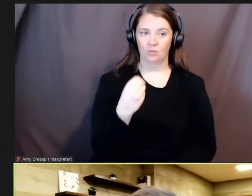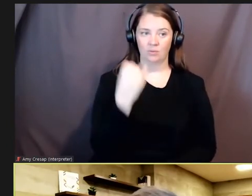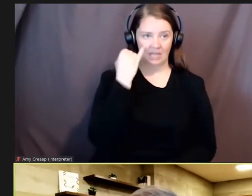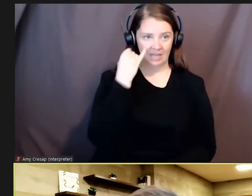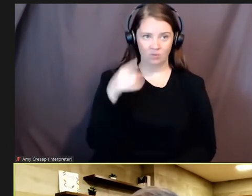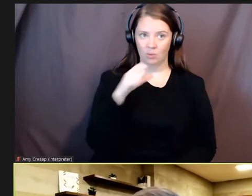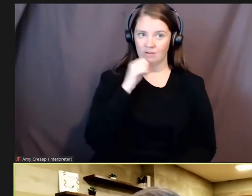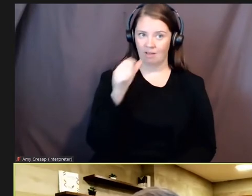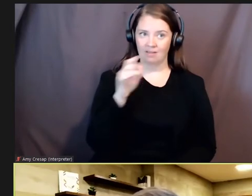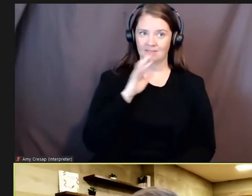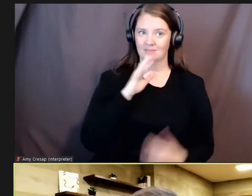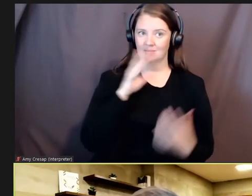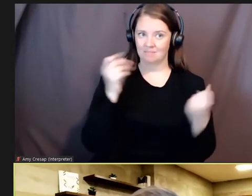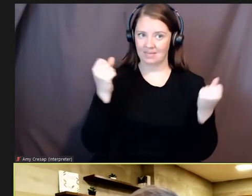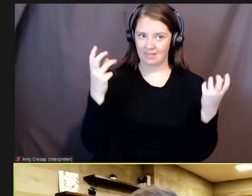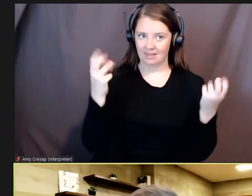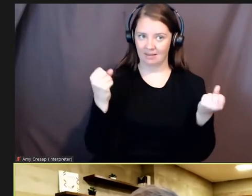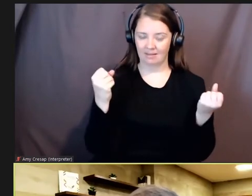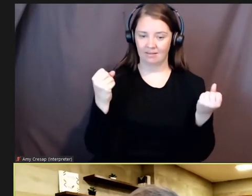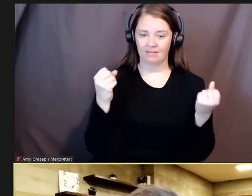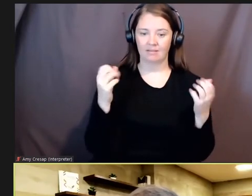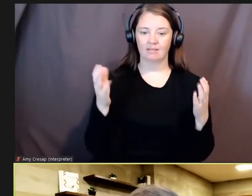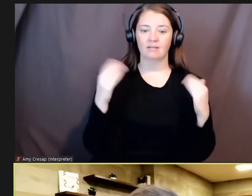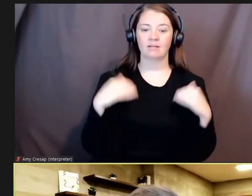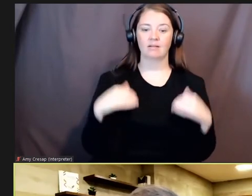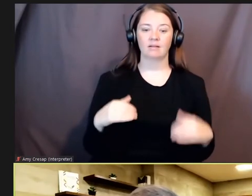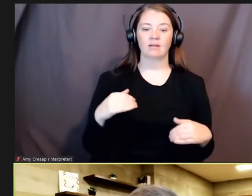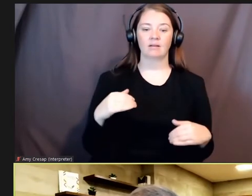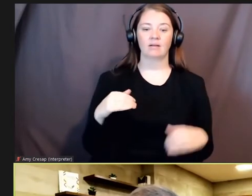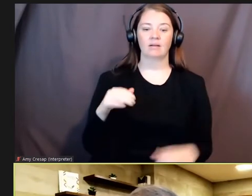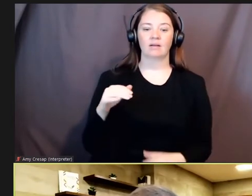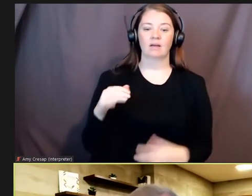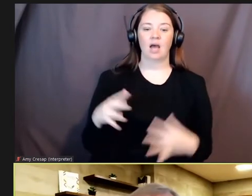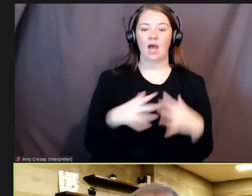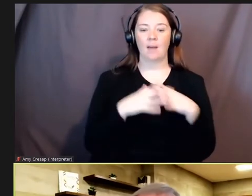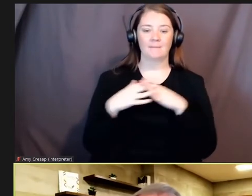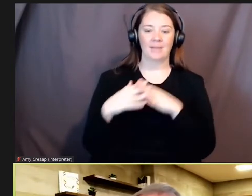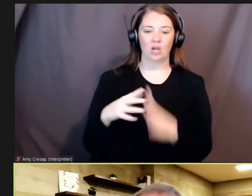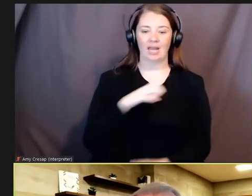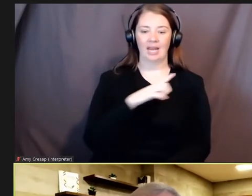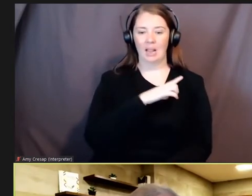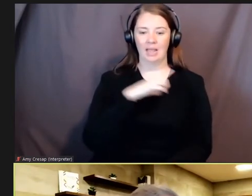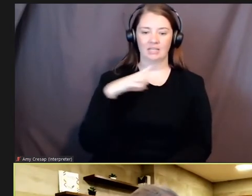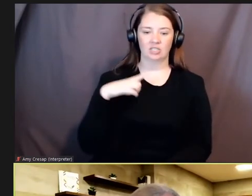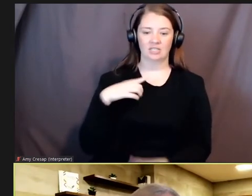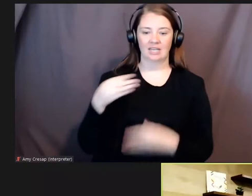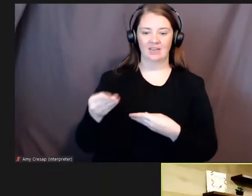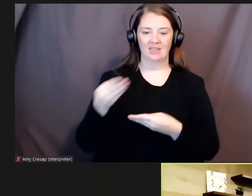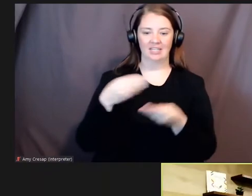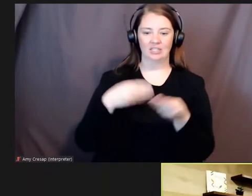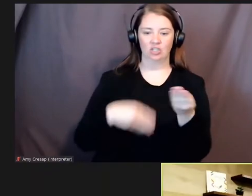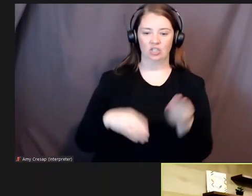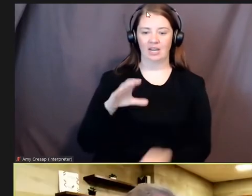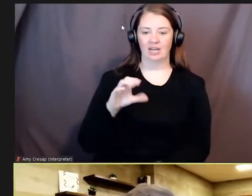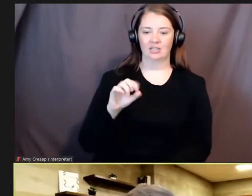if you're not speaking. Do we have someone from the American Legislative Exchange Council?